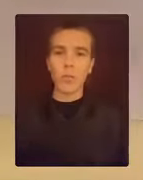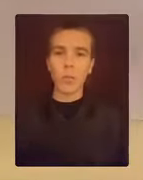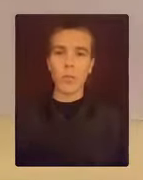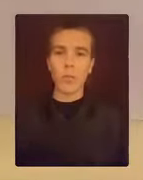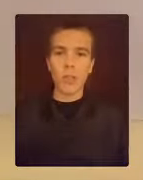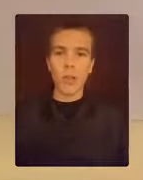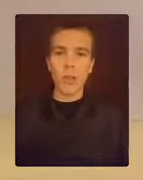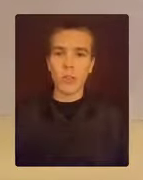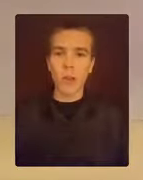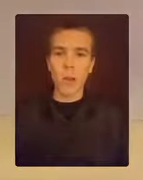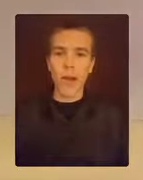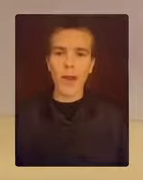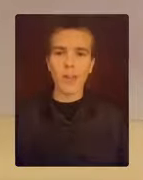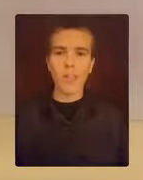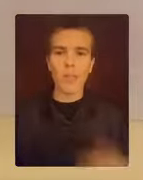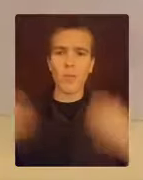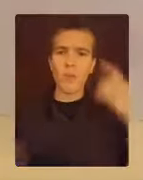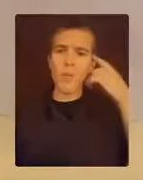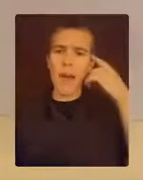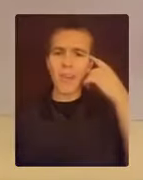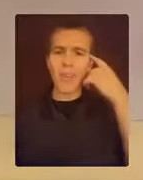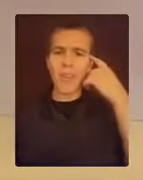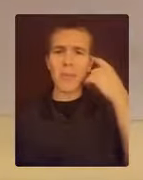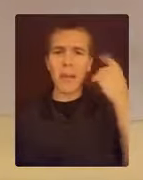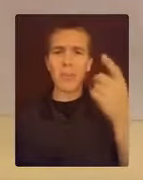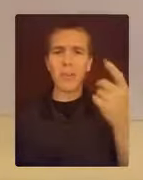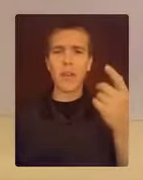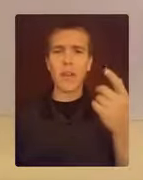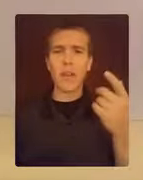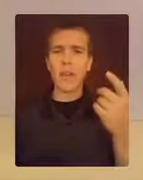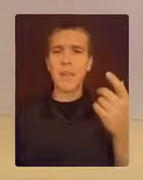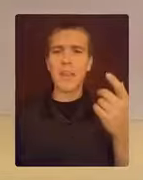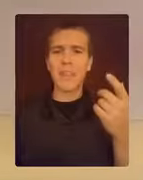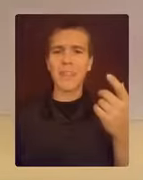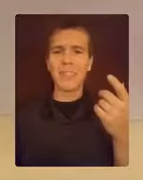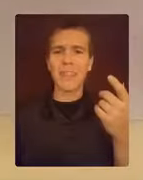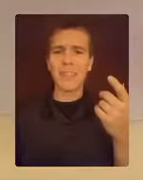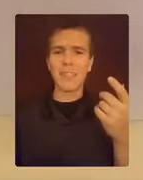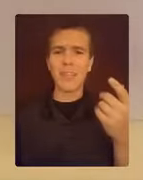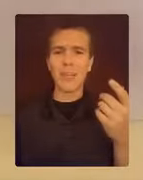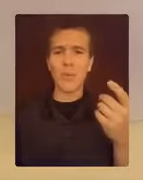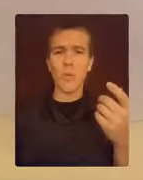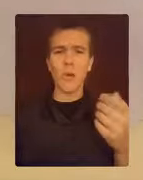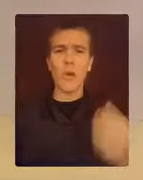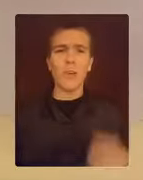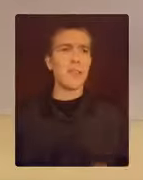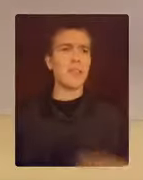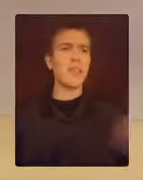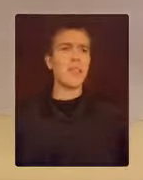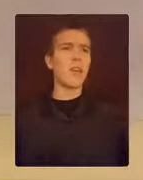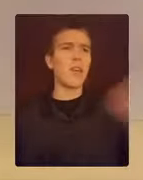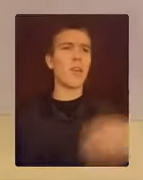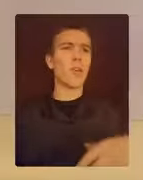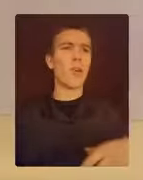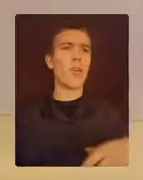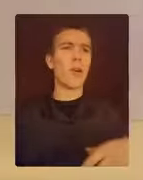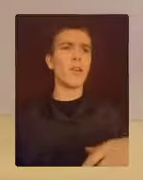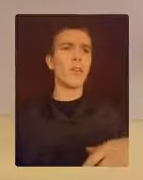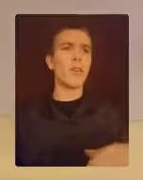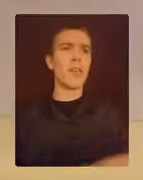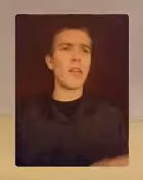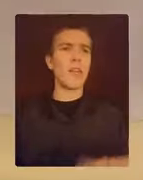you'll switch and somewhere else. And then when you go back and think about the dream, it didn't make any sense that you were sitting there talking to